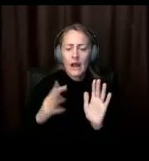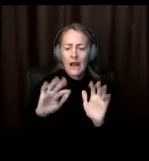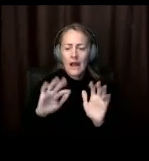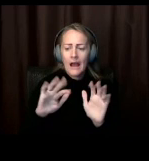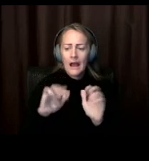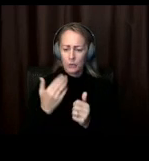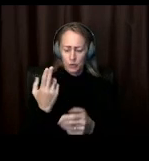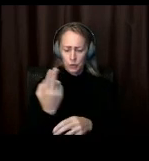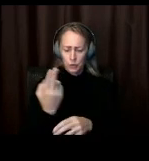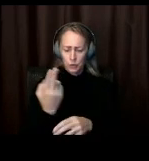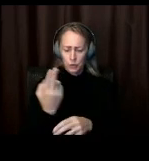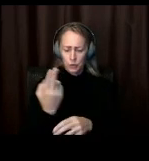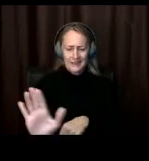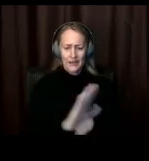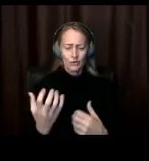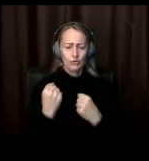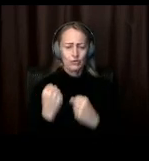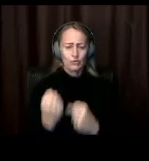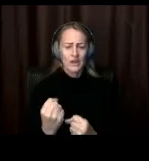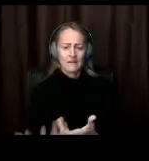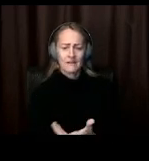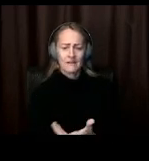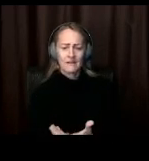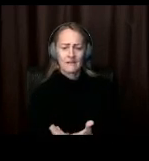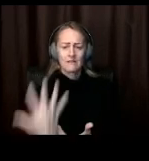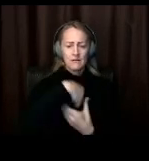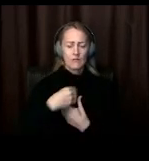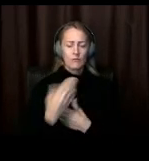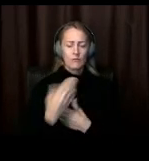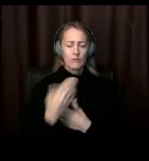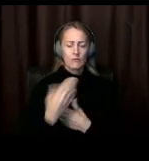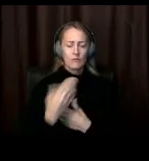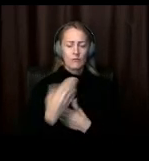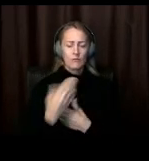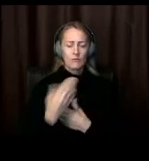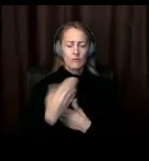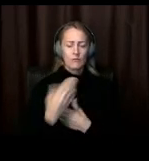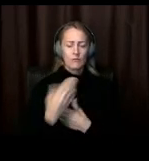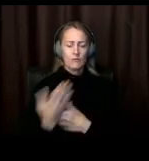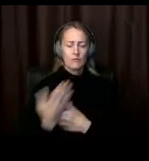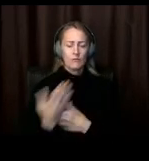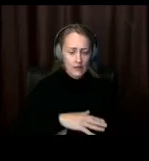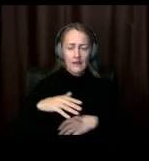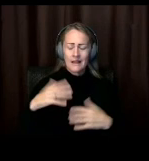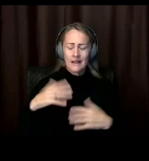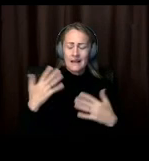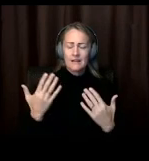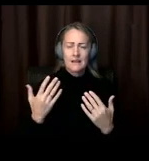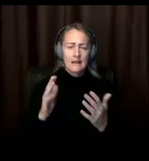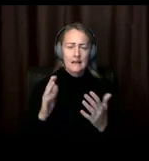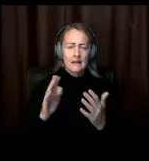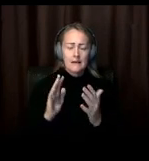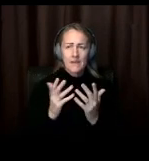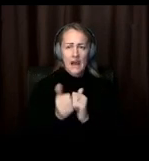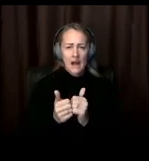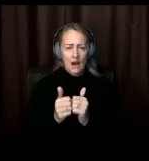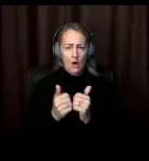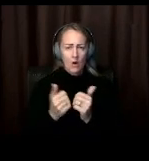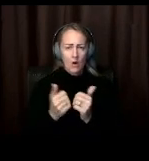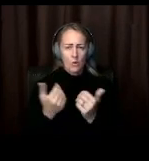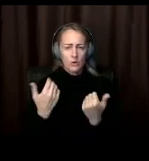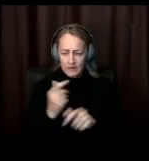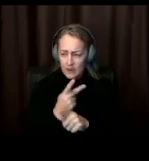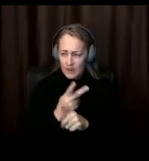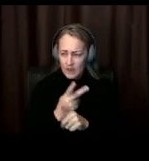see their strengths? How are we undoing that amygdala hijack that keeps students from learning throughout the course of the day? You know, you think